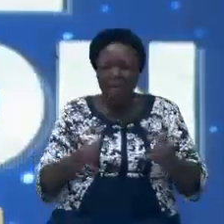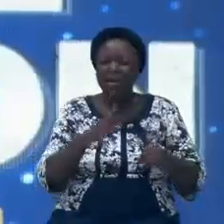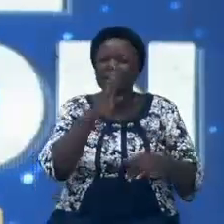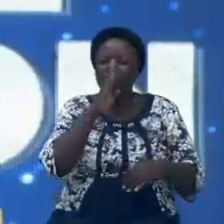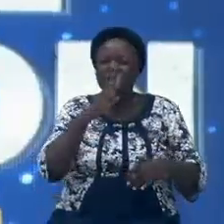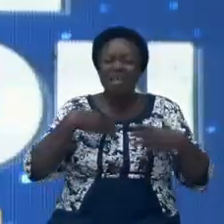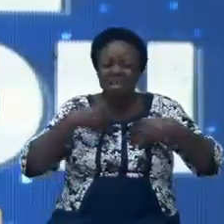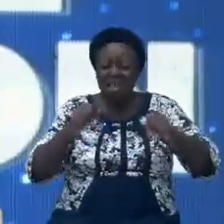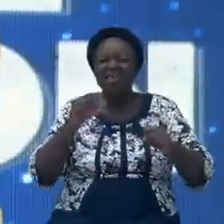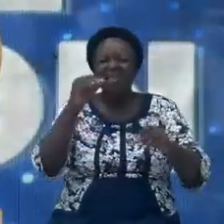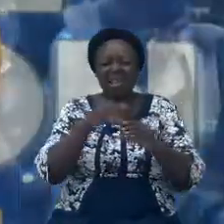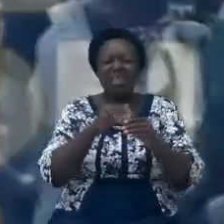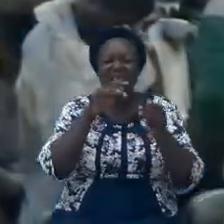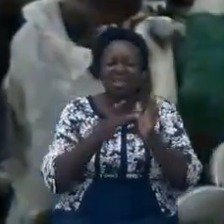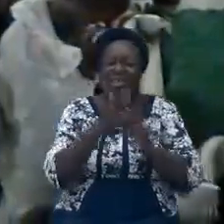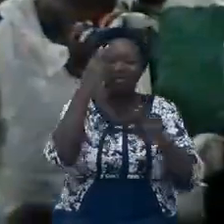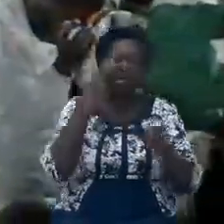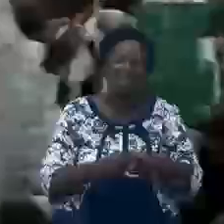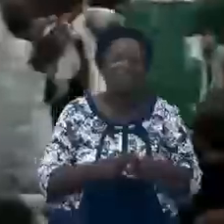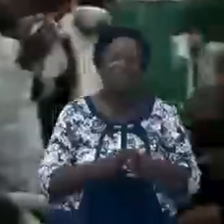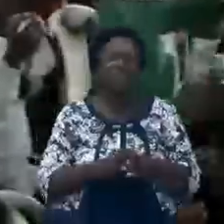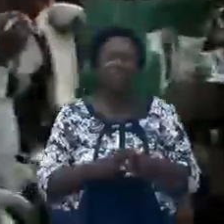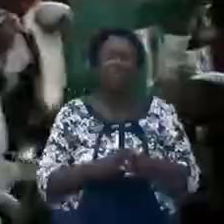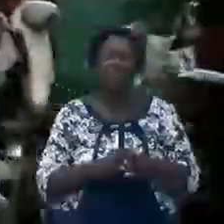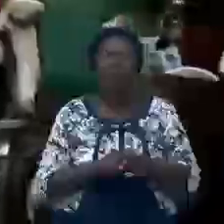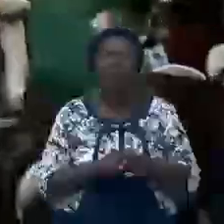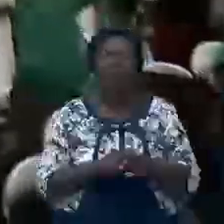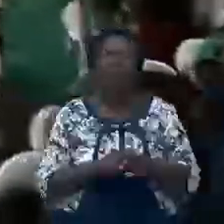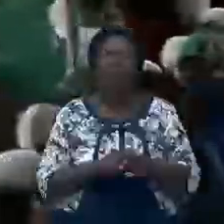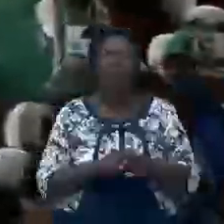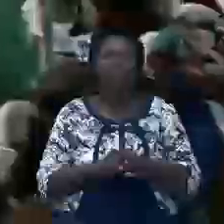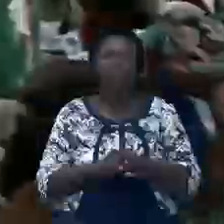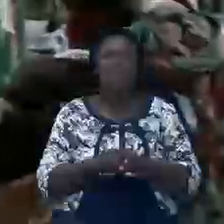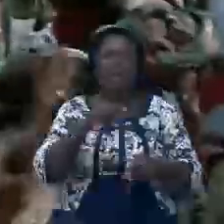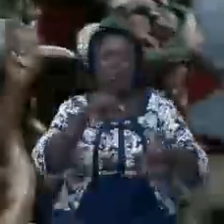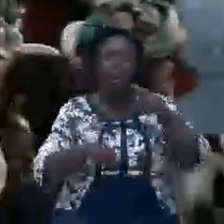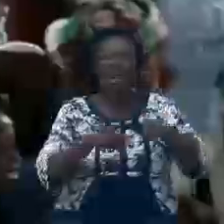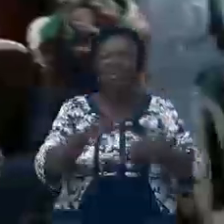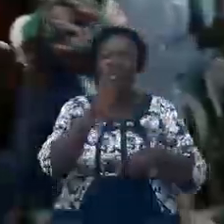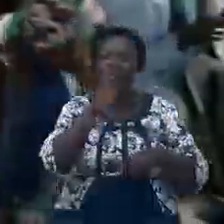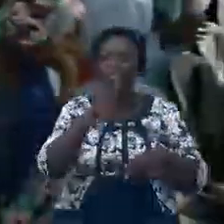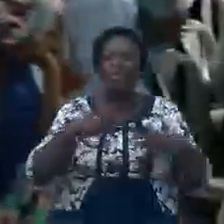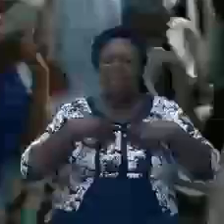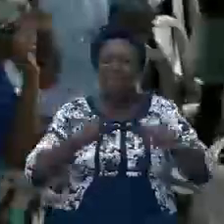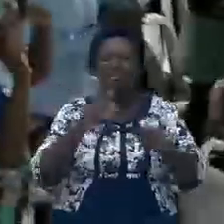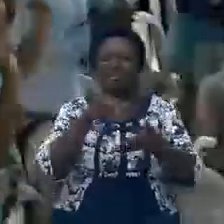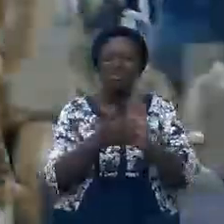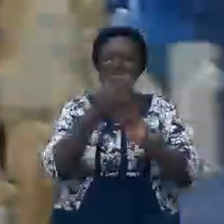power of the lord unto you now be healed in jesus name